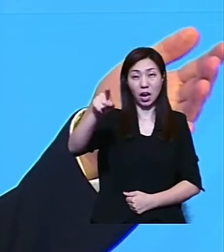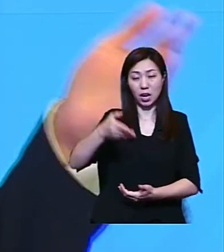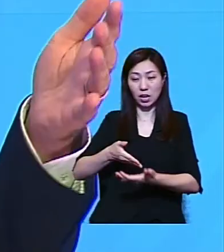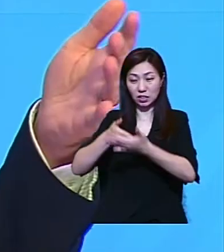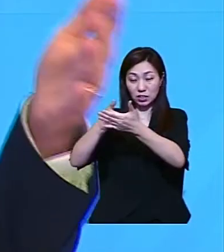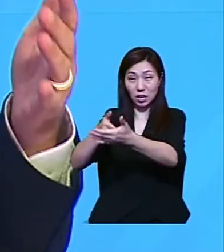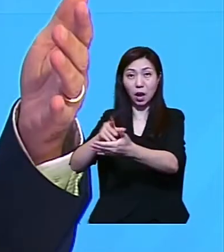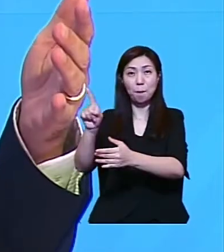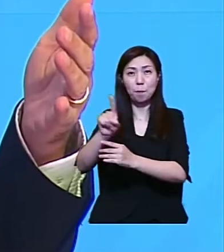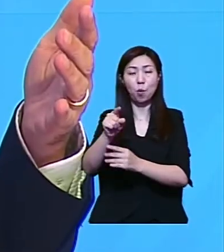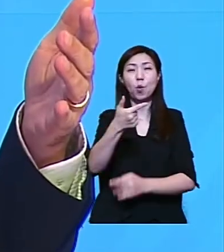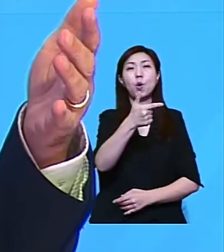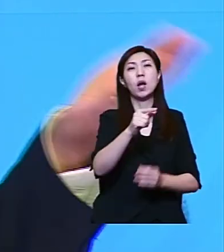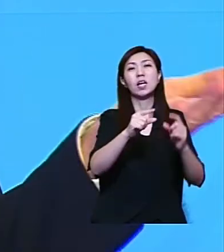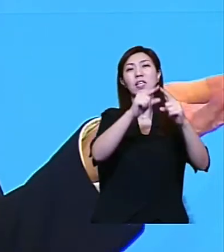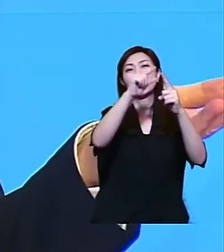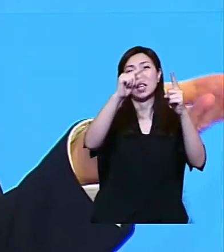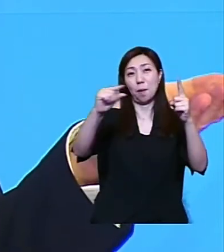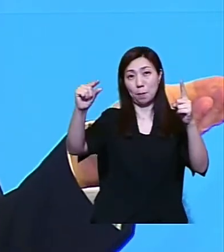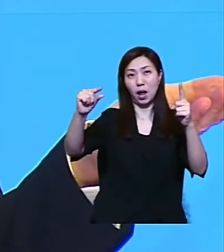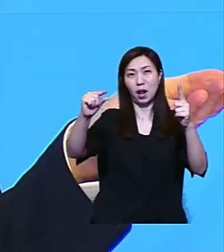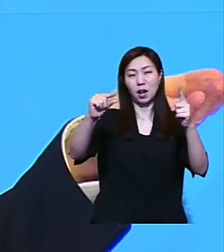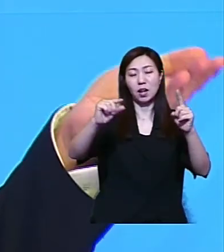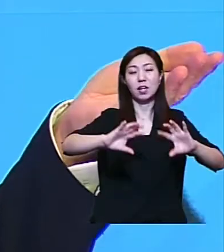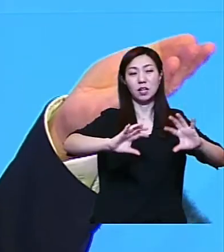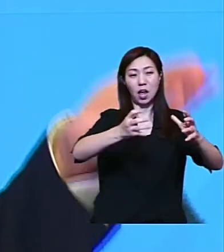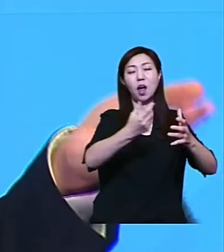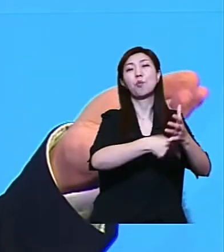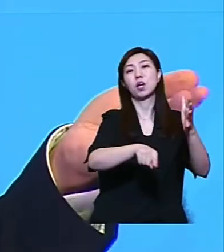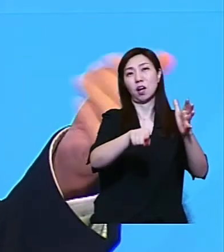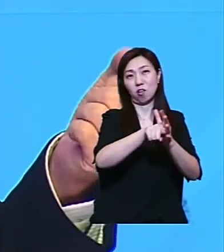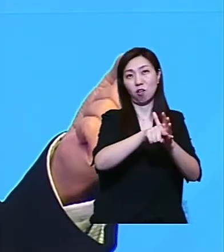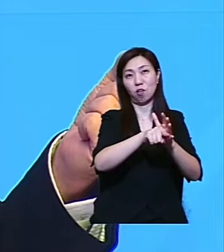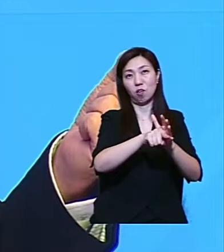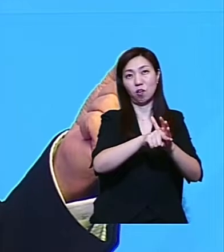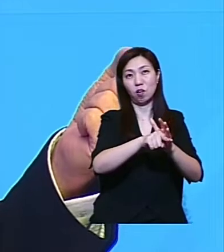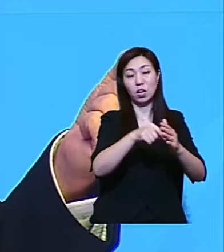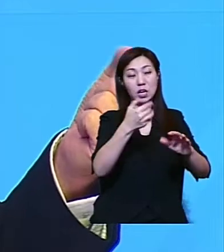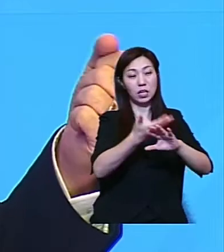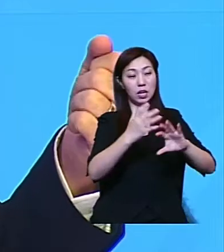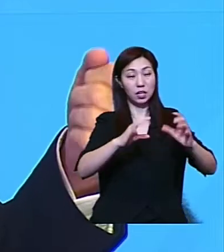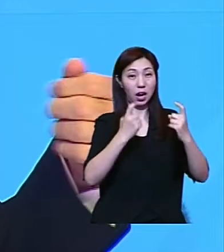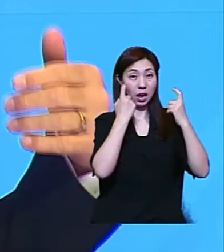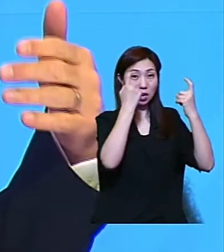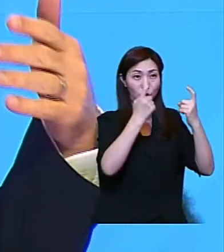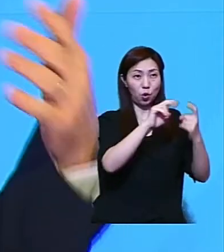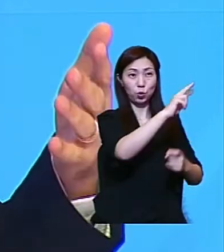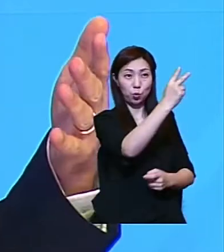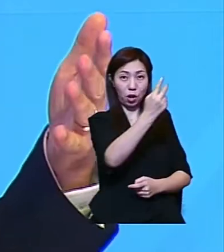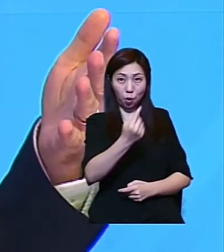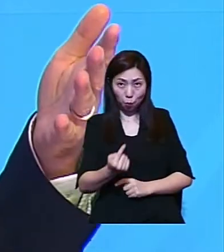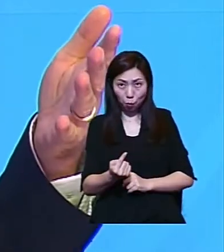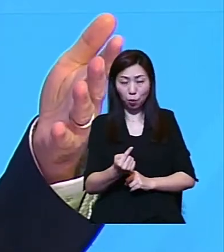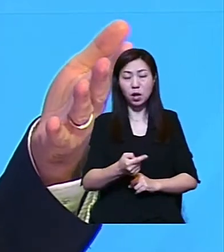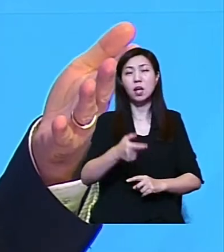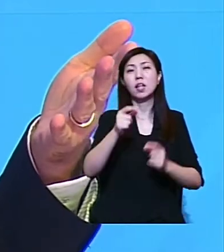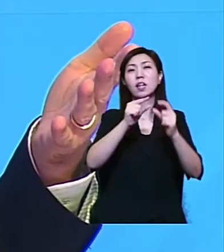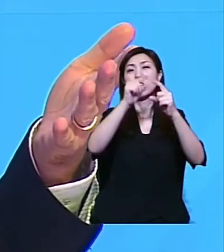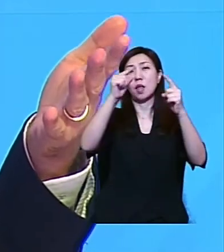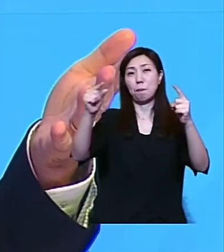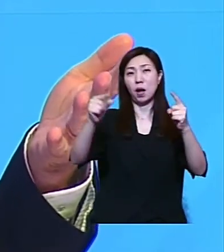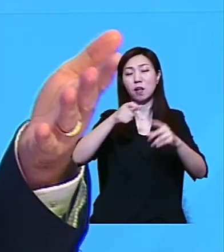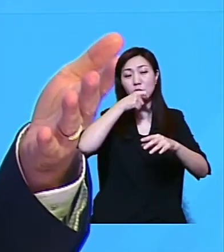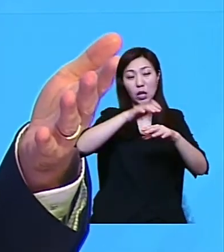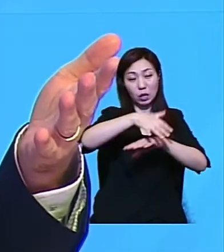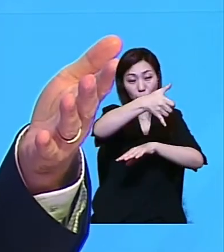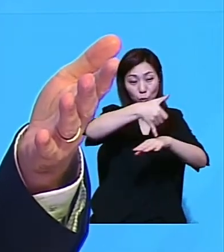unemployed returning international workers, basically a group immediately affected by the pandemic, and then to support them through